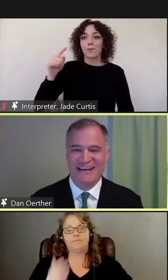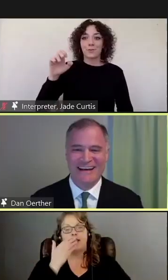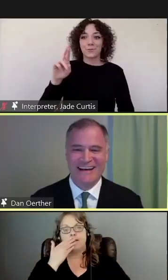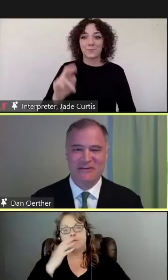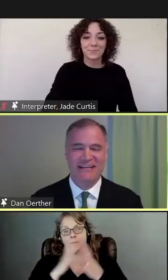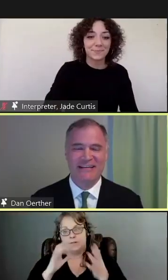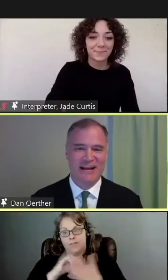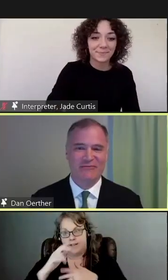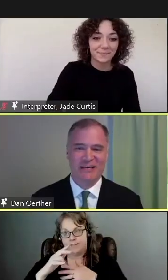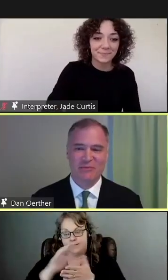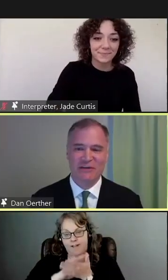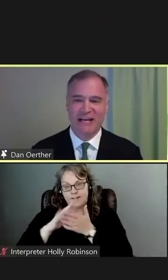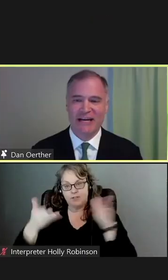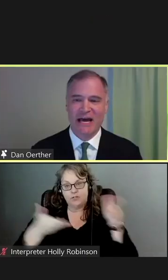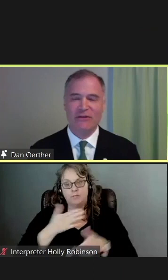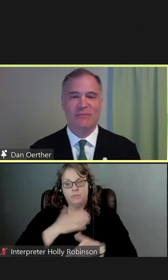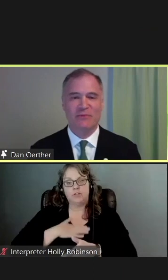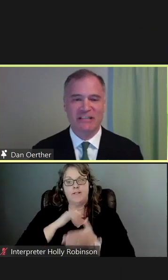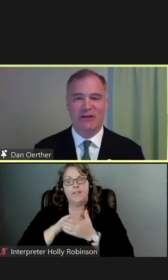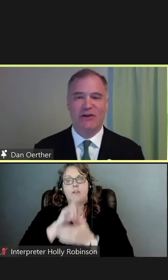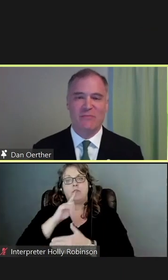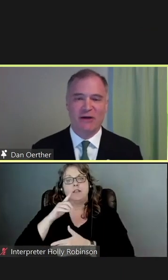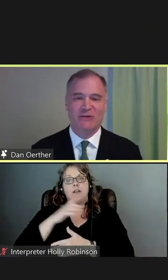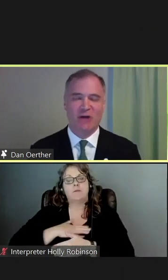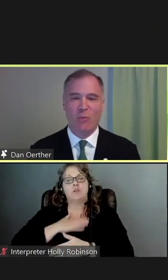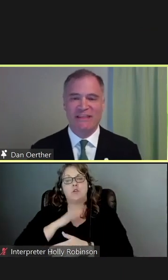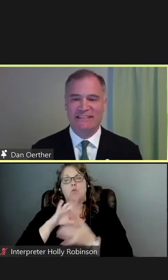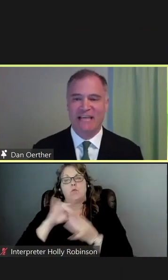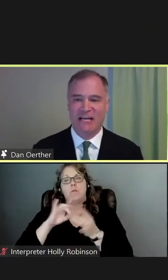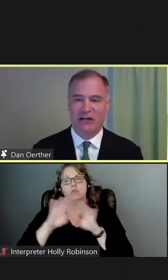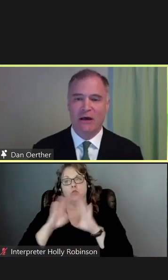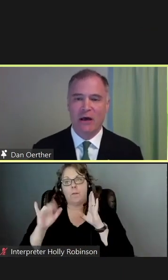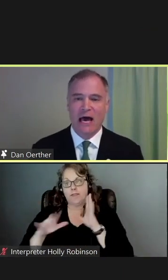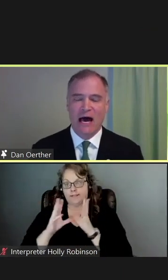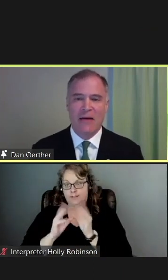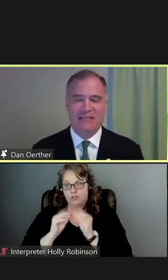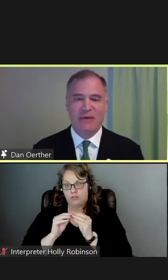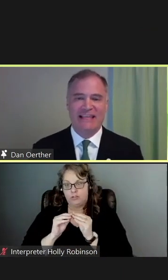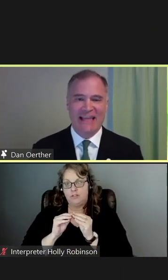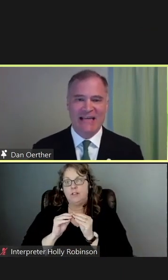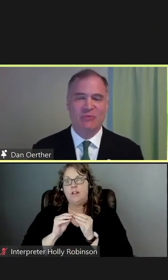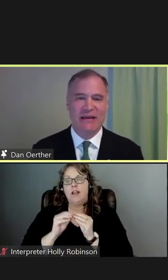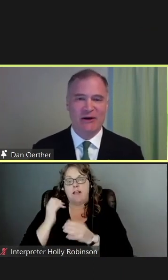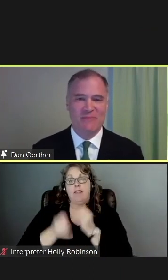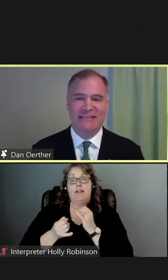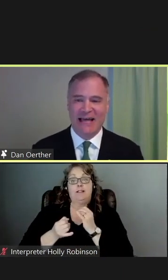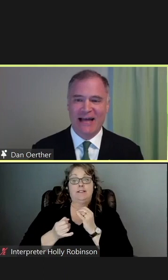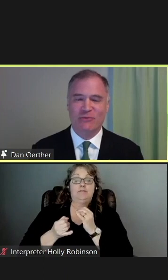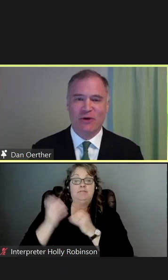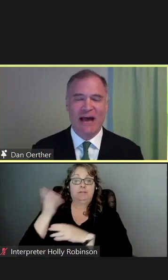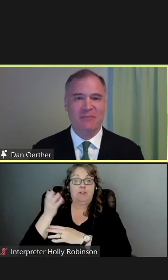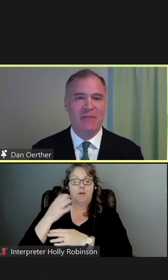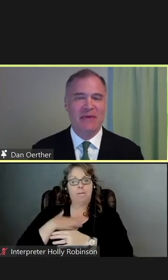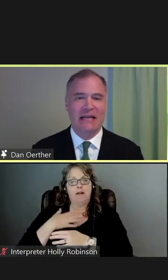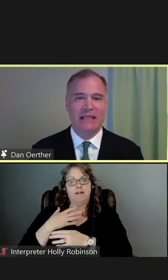that kind introduction. I really appreciate it. And I really appreciated your remarks to open this session. As being the last speaker, my slides are